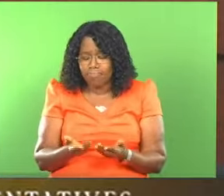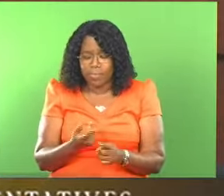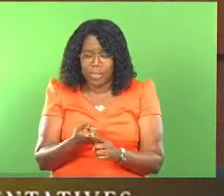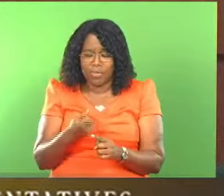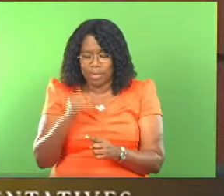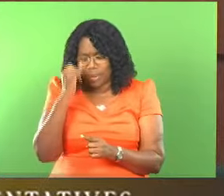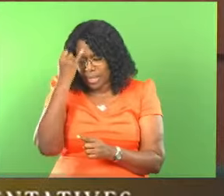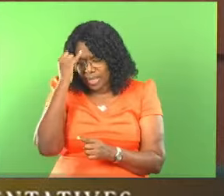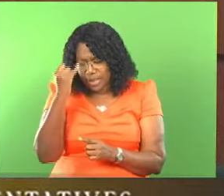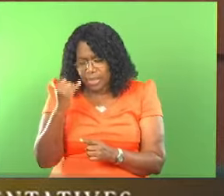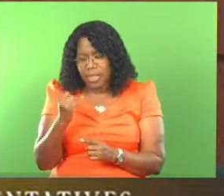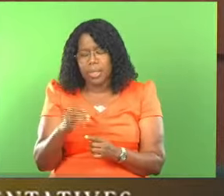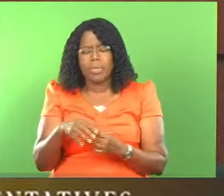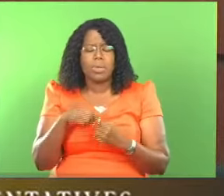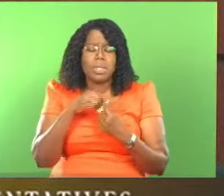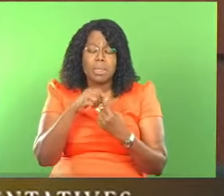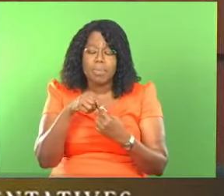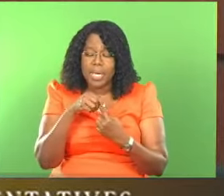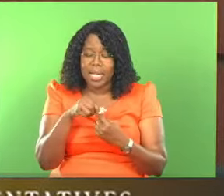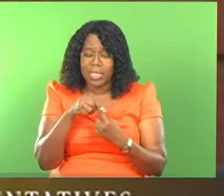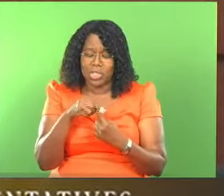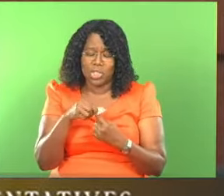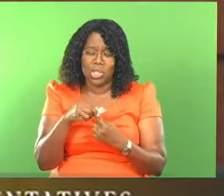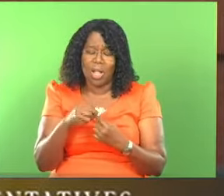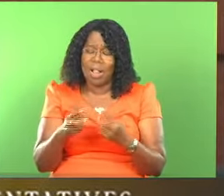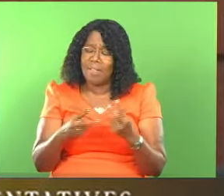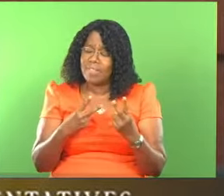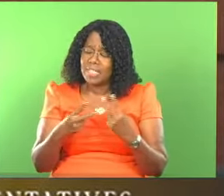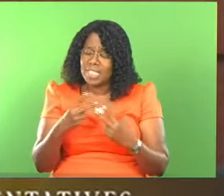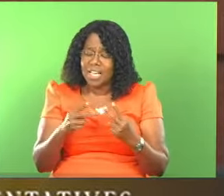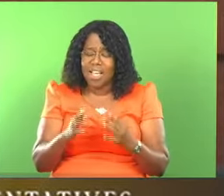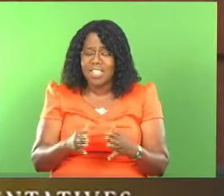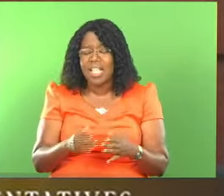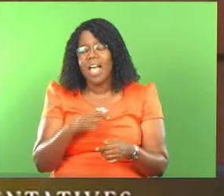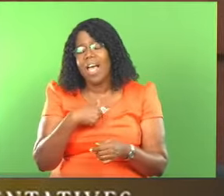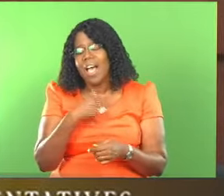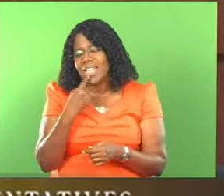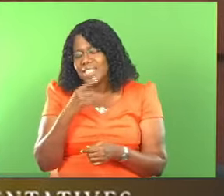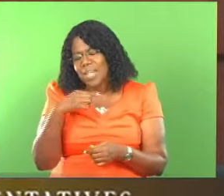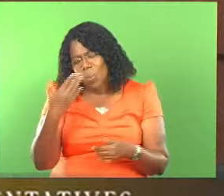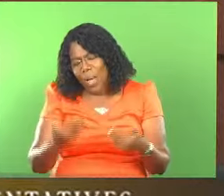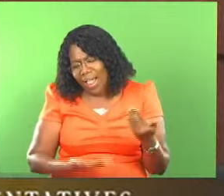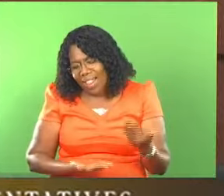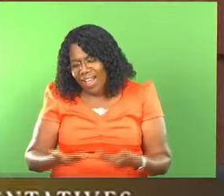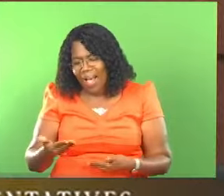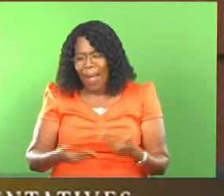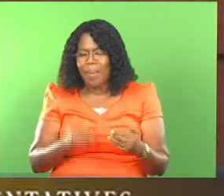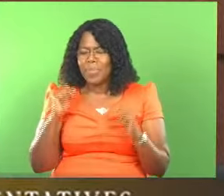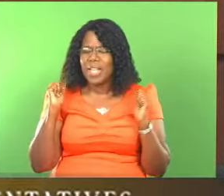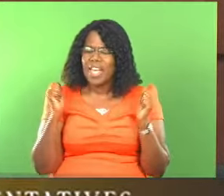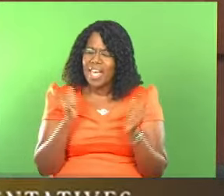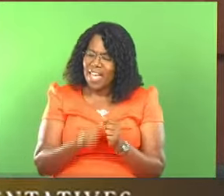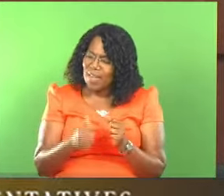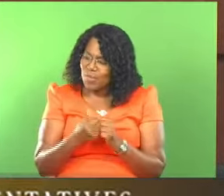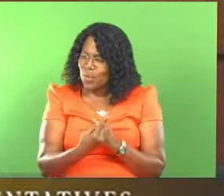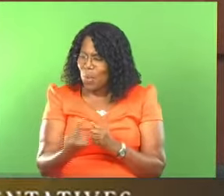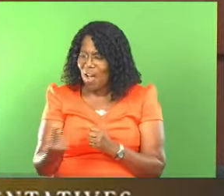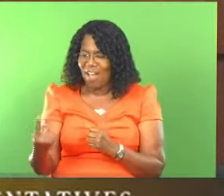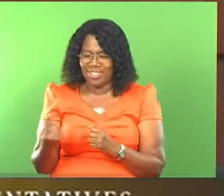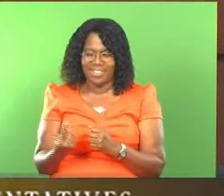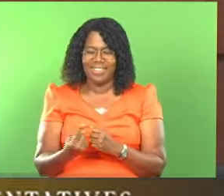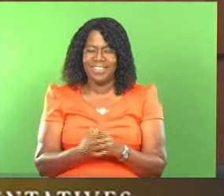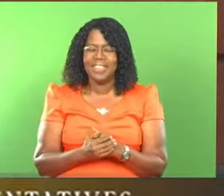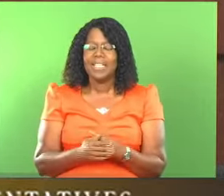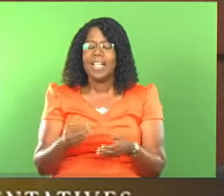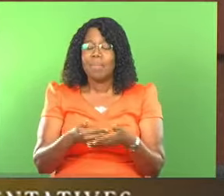and indeed members of the media, I say good morning to each and every one of you. Before I speak